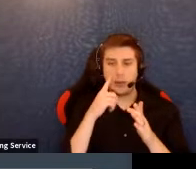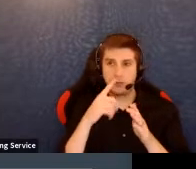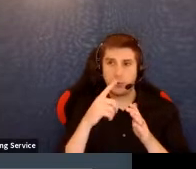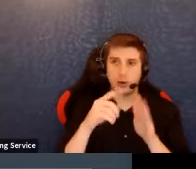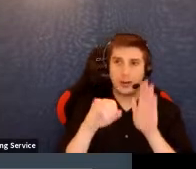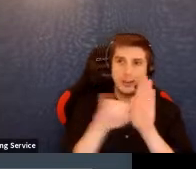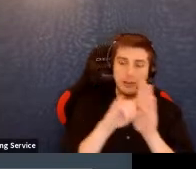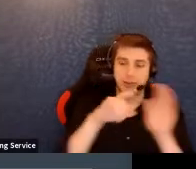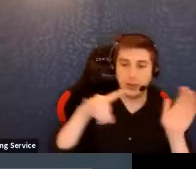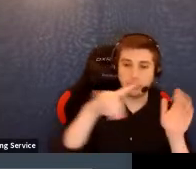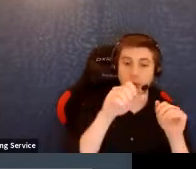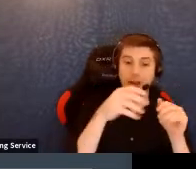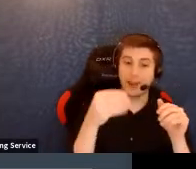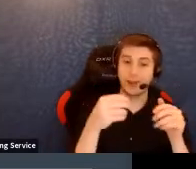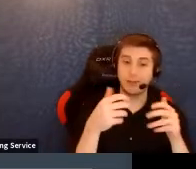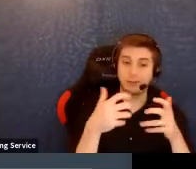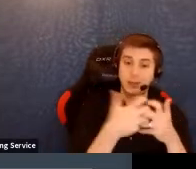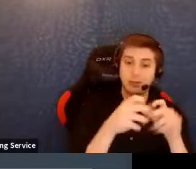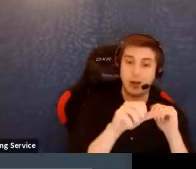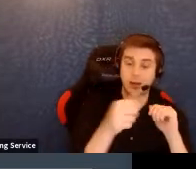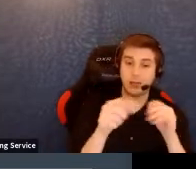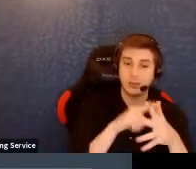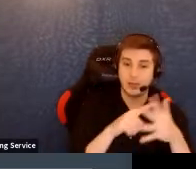other parameters for visual line of sight.